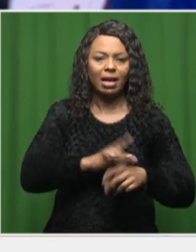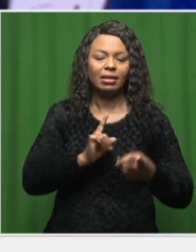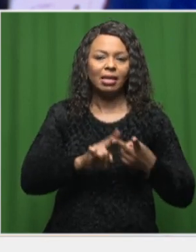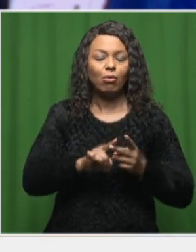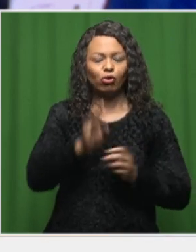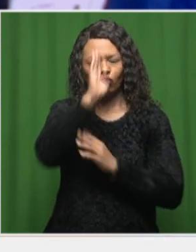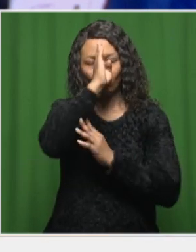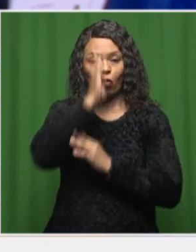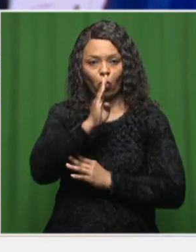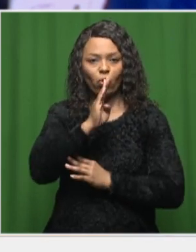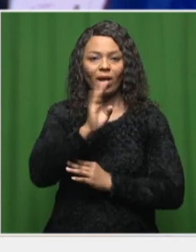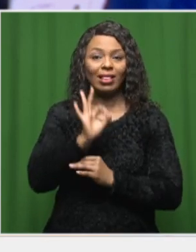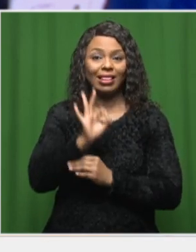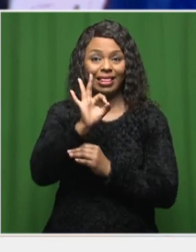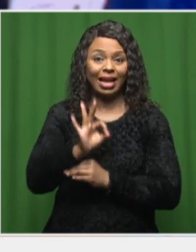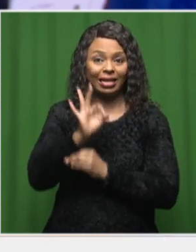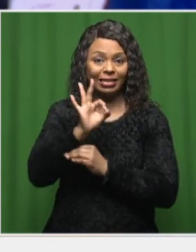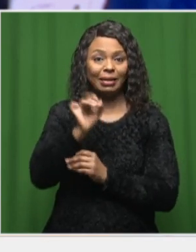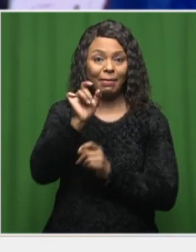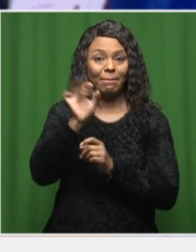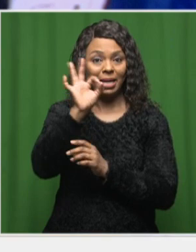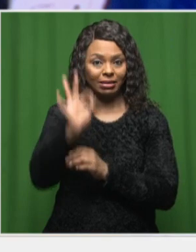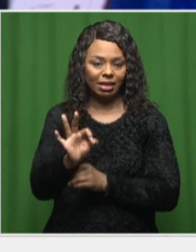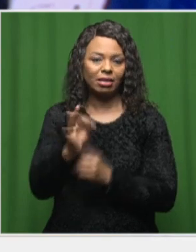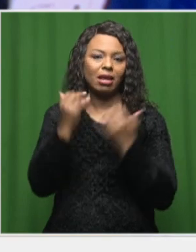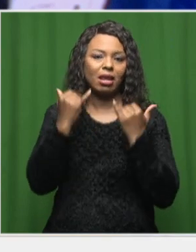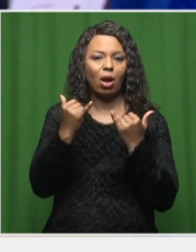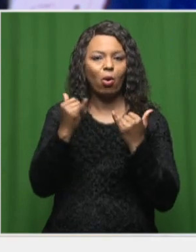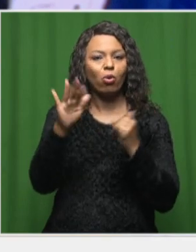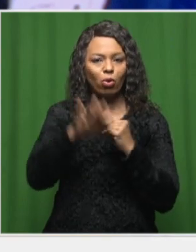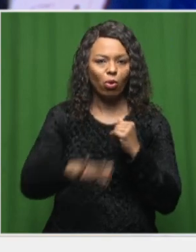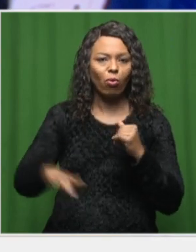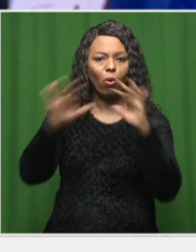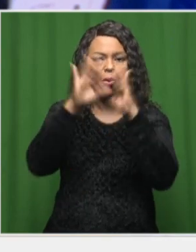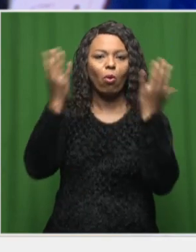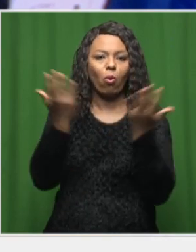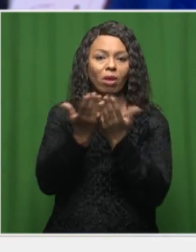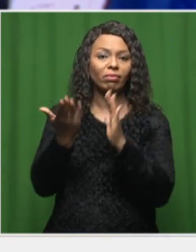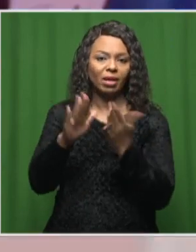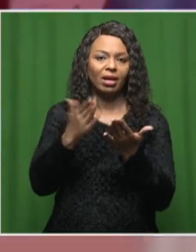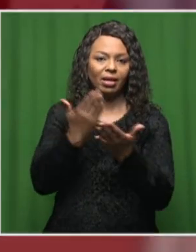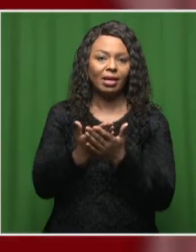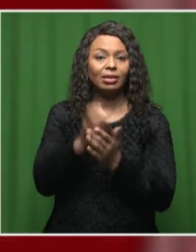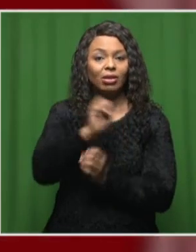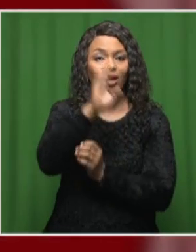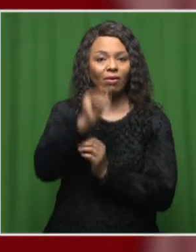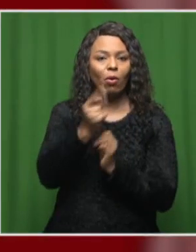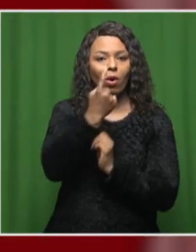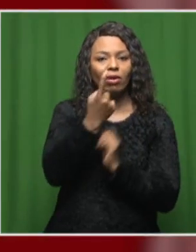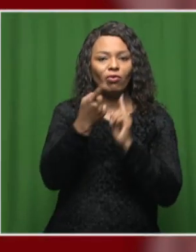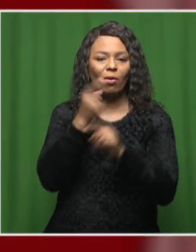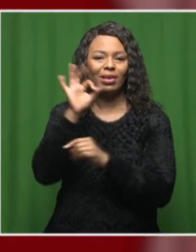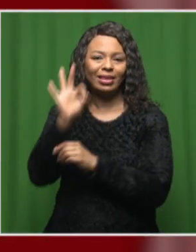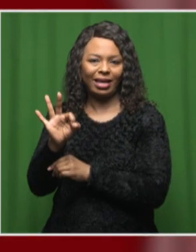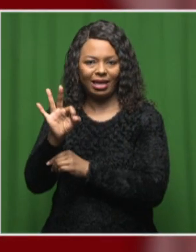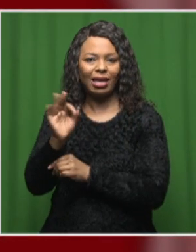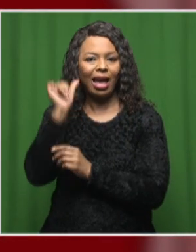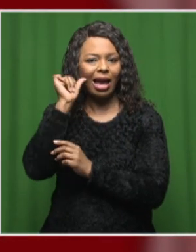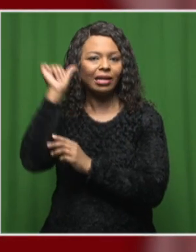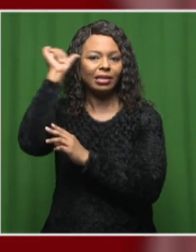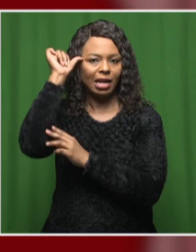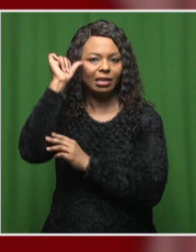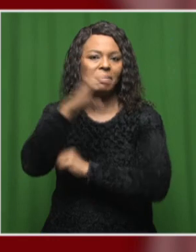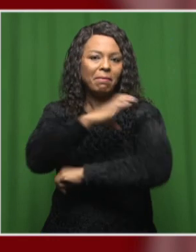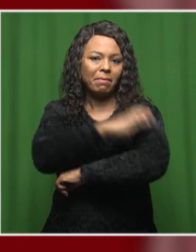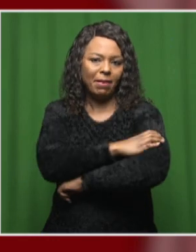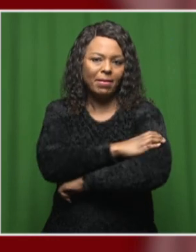about 13% of all deaths globally. In South Africa, more than 1 in 3 adults live with high blood pressure,